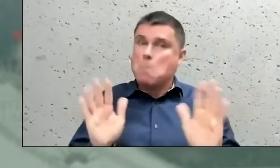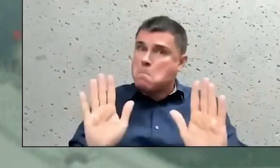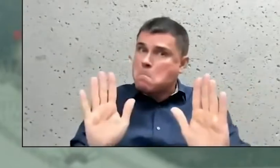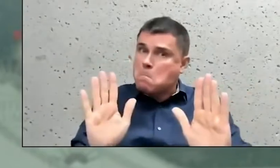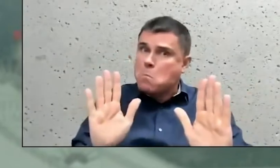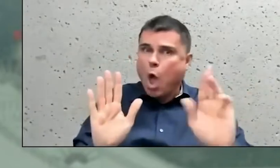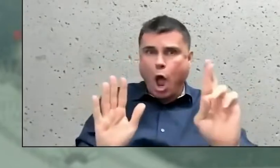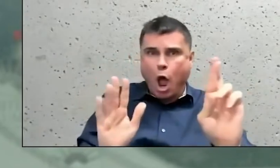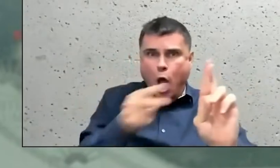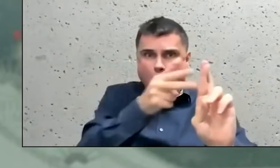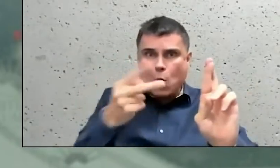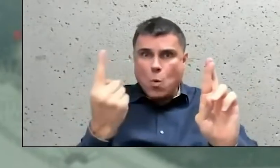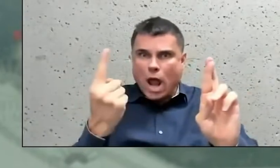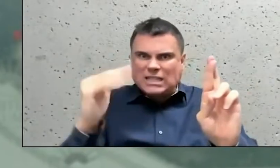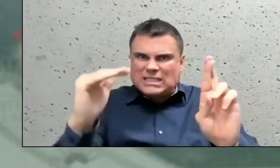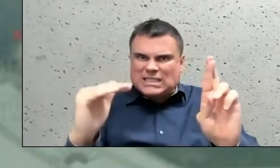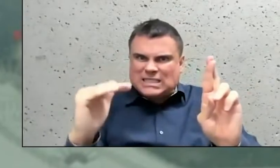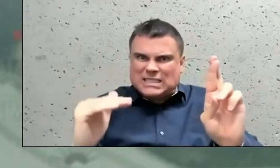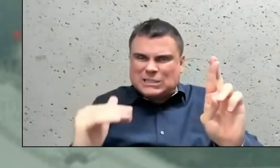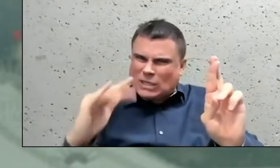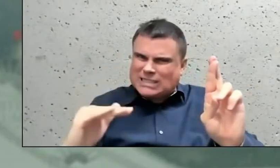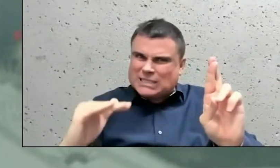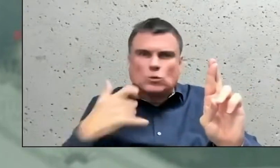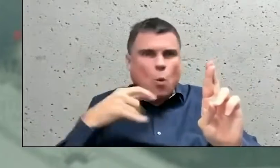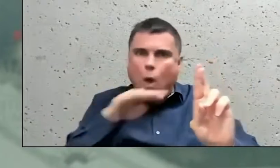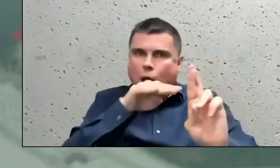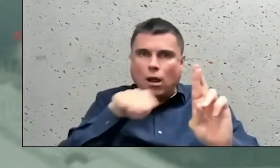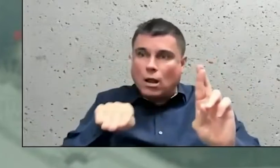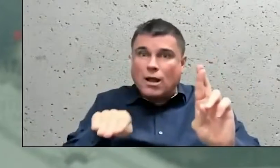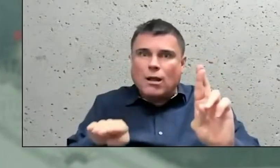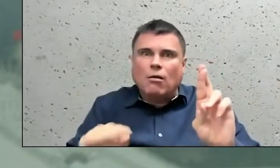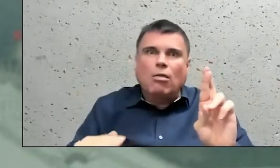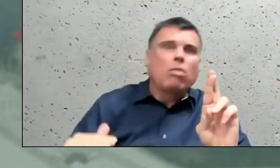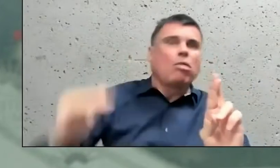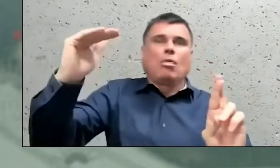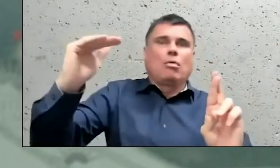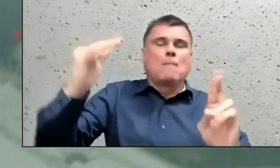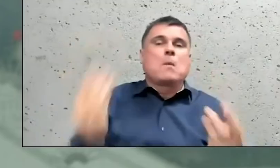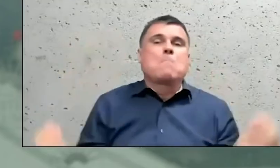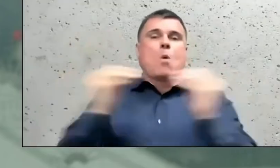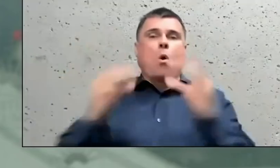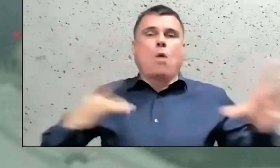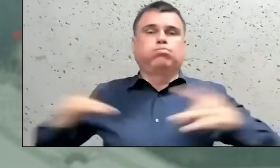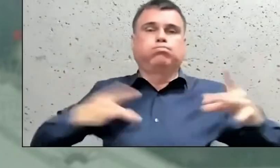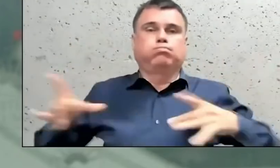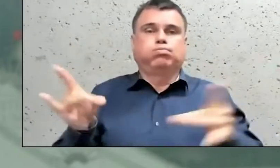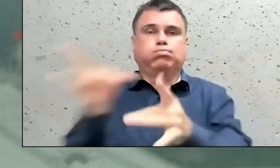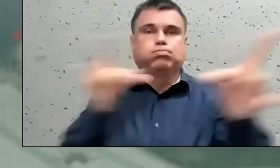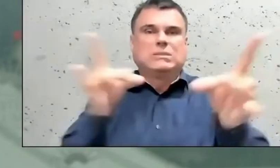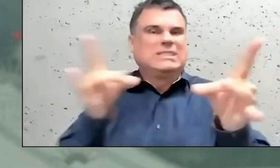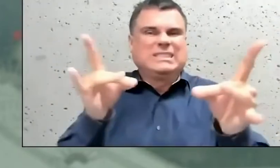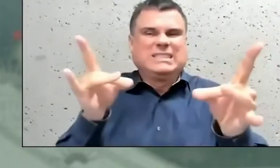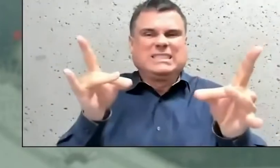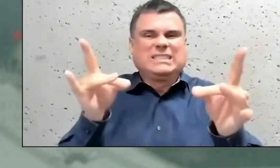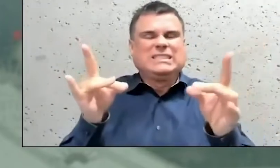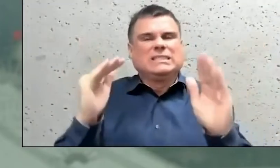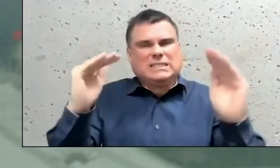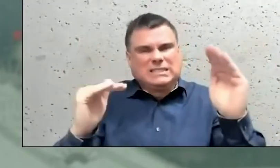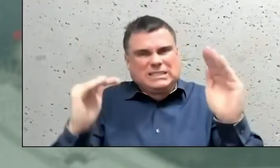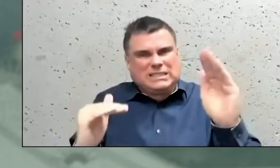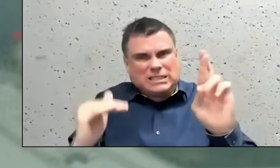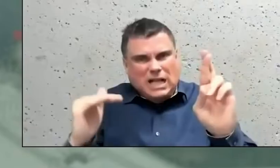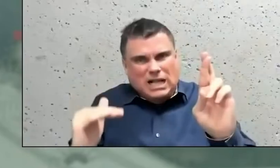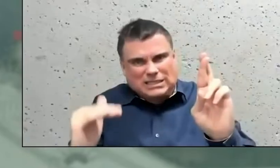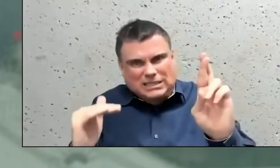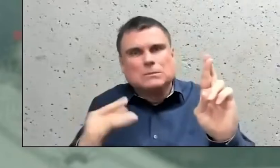especially important for us all to remain vigilant now that we're starting to see other respiratory viruses, that